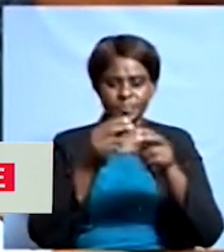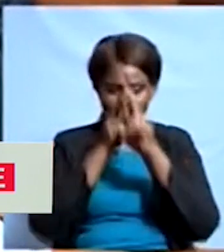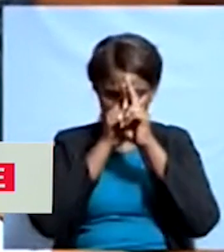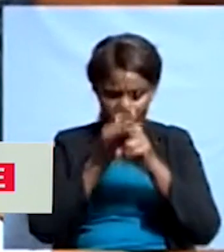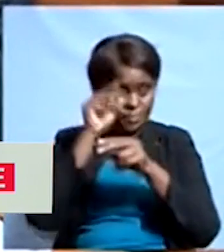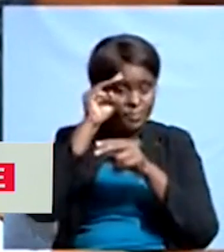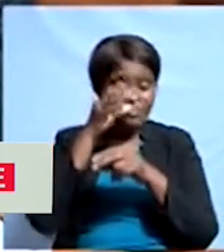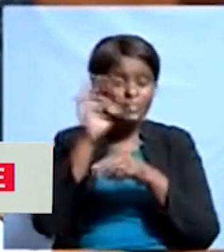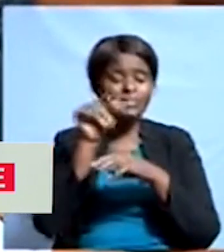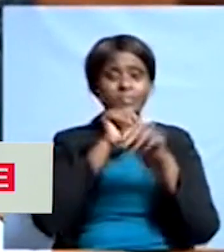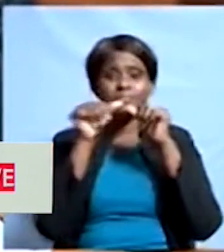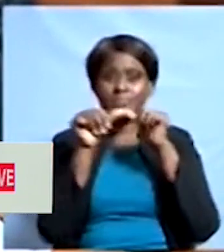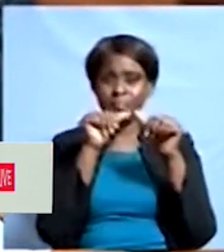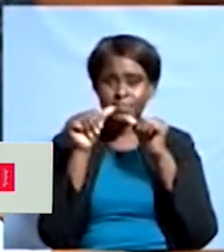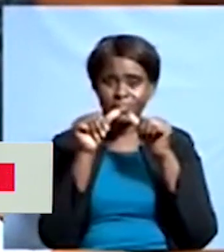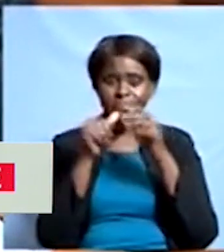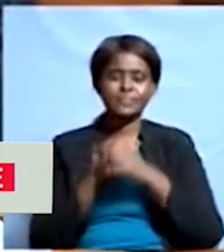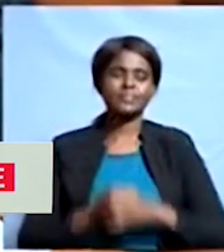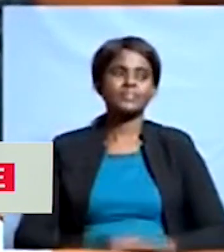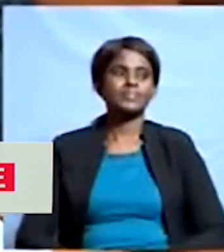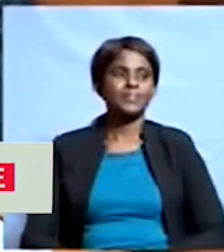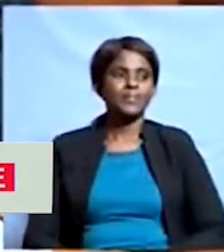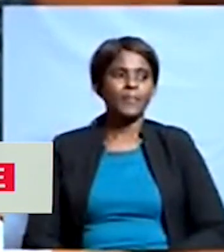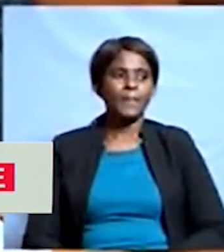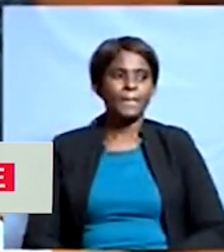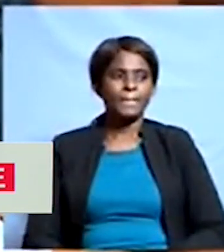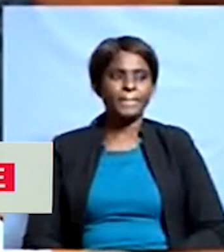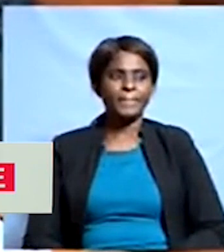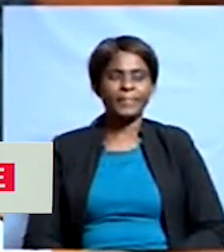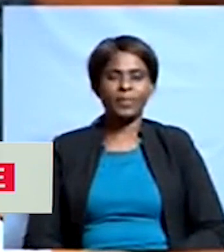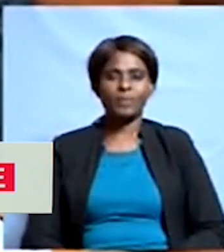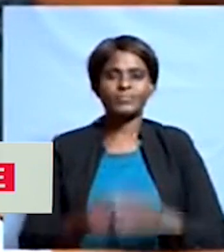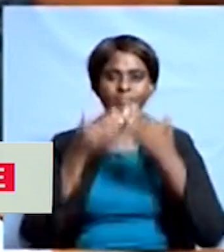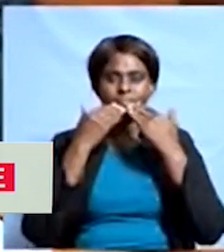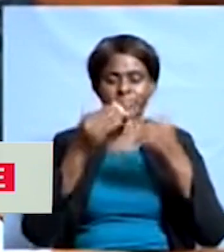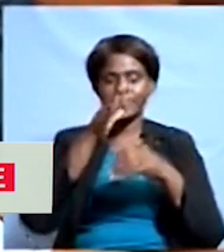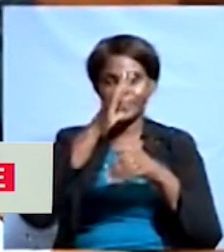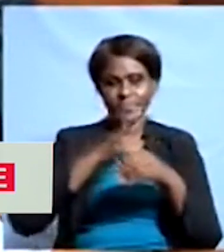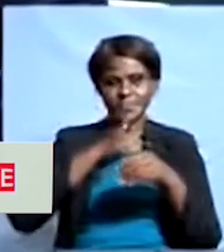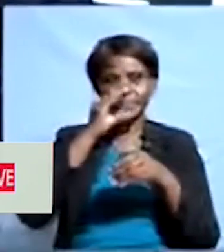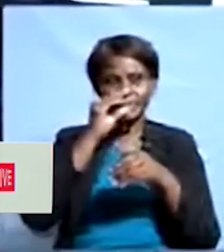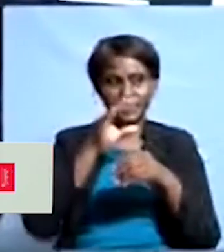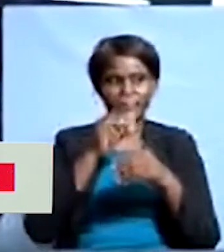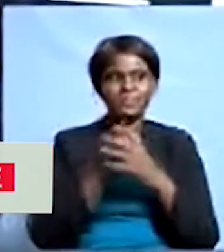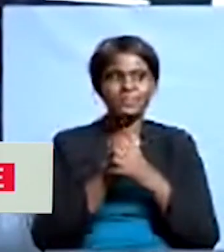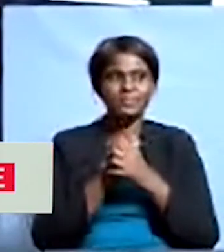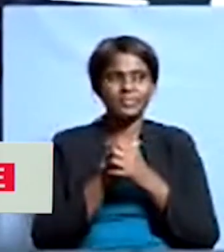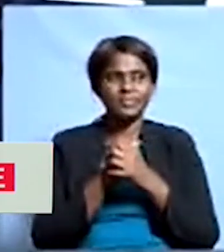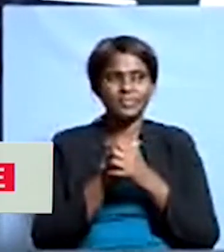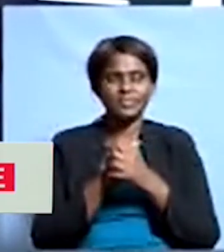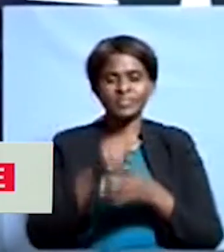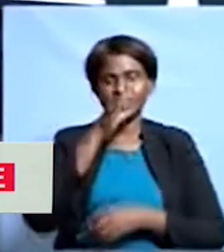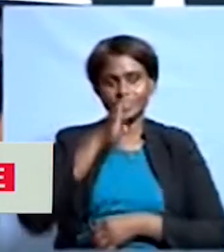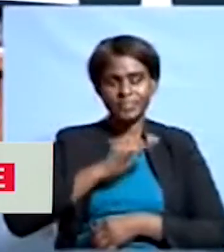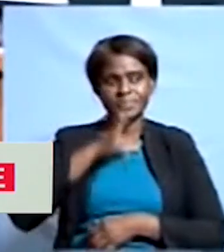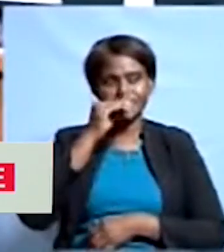why this has been arrived at. In responding to the questions, Minister of Agriculture Mutolo Phiri says it